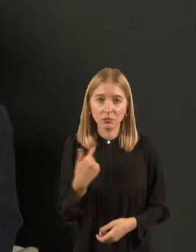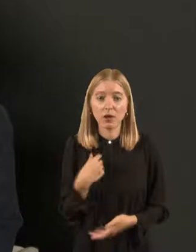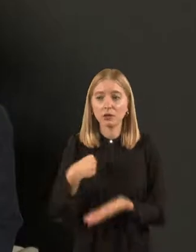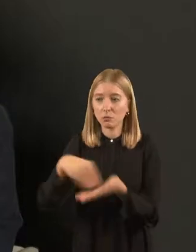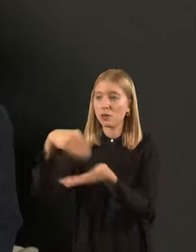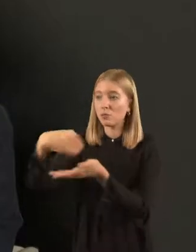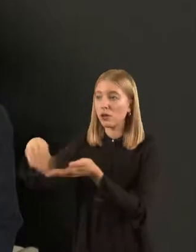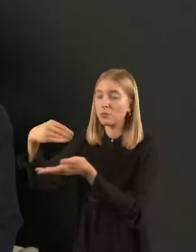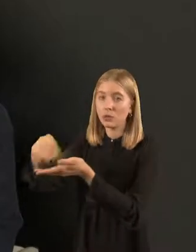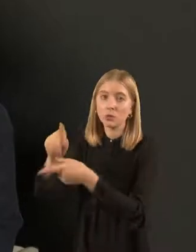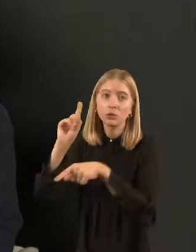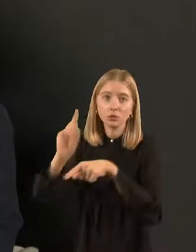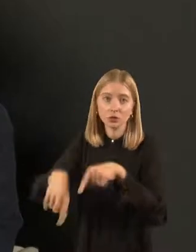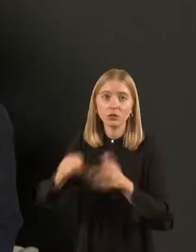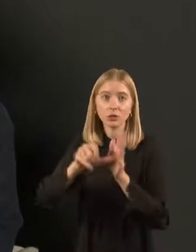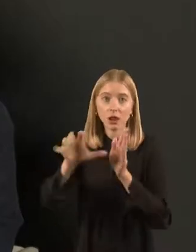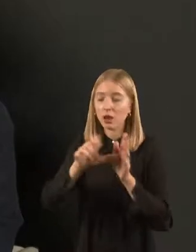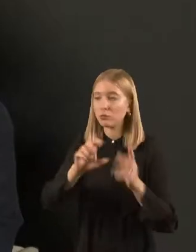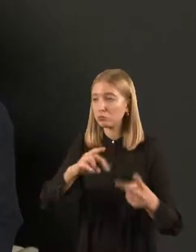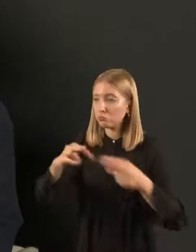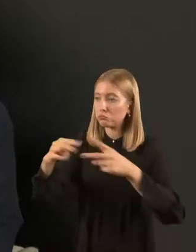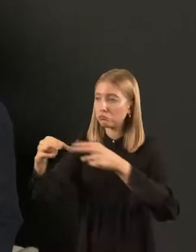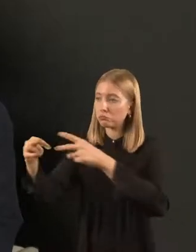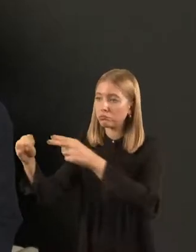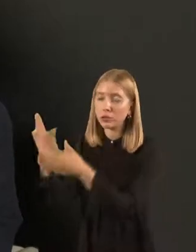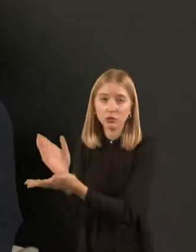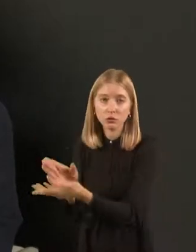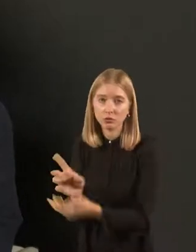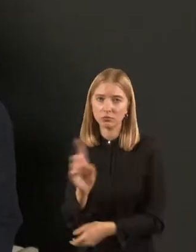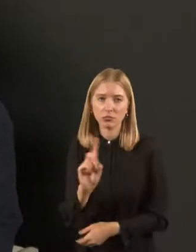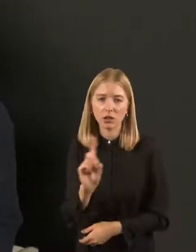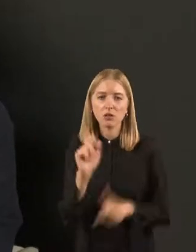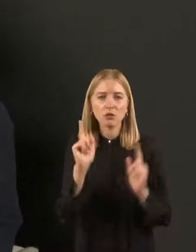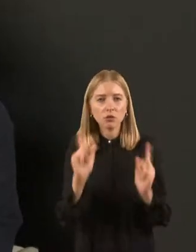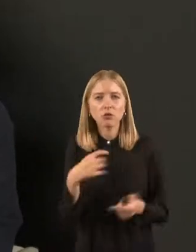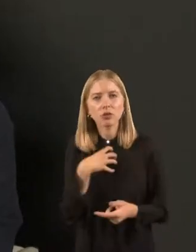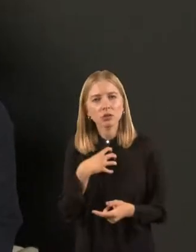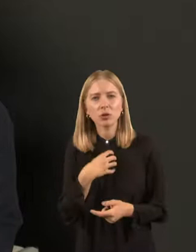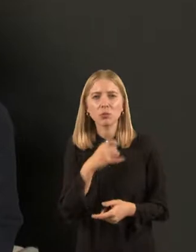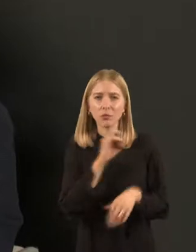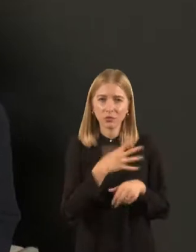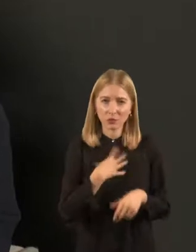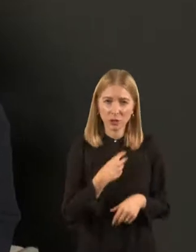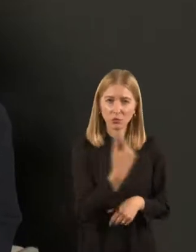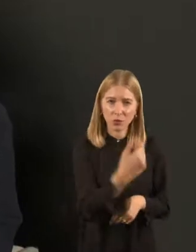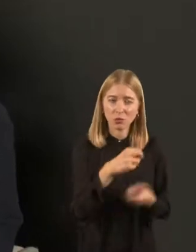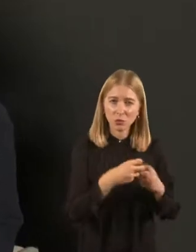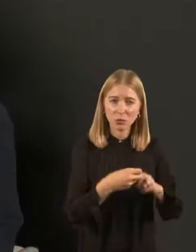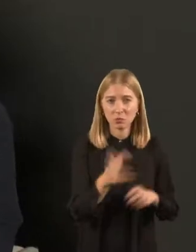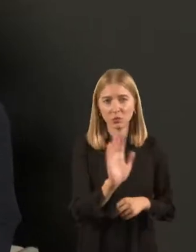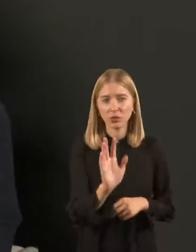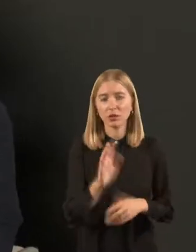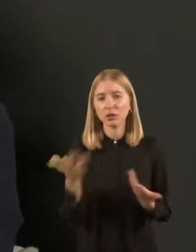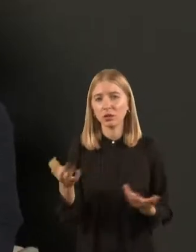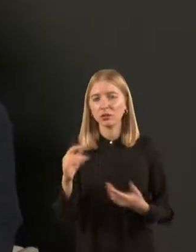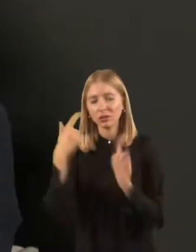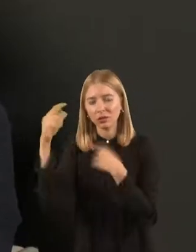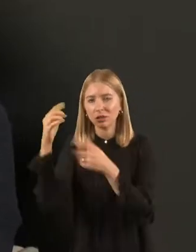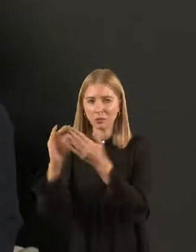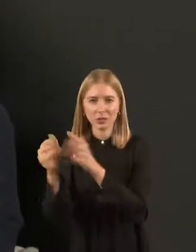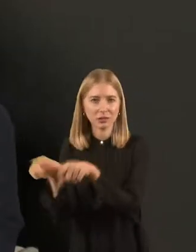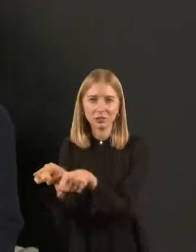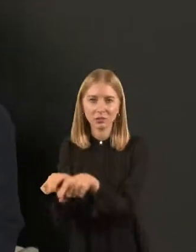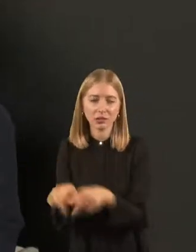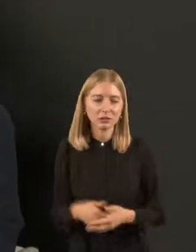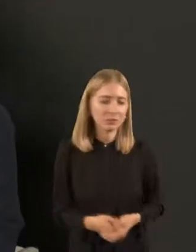expect everything for granted. But we need to raise awareness, and